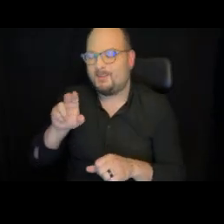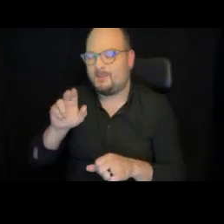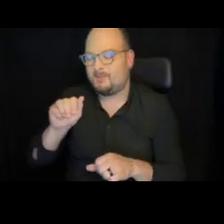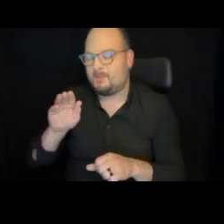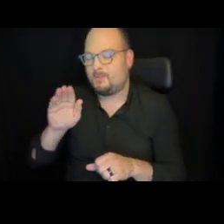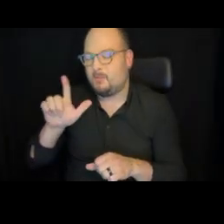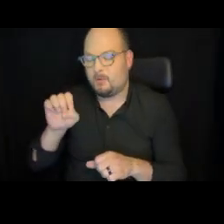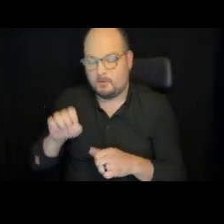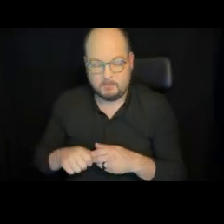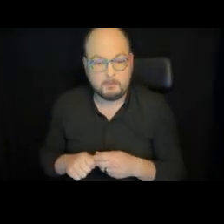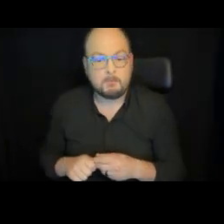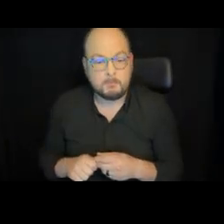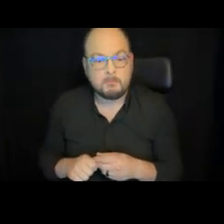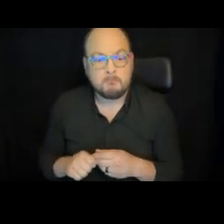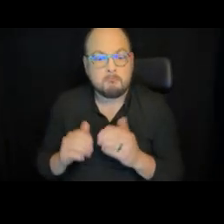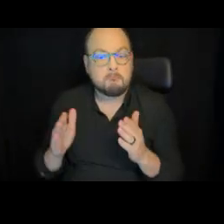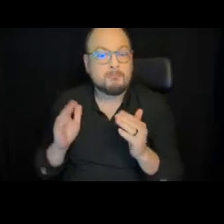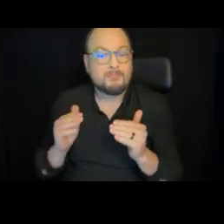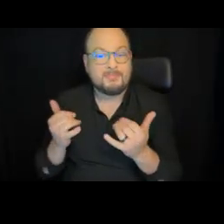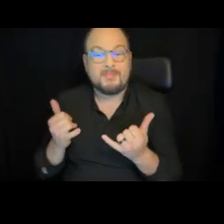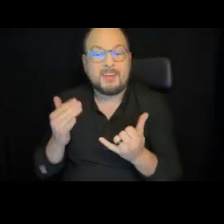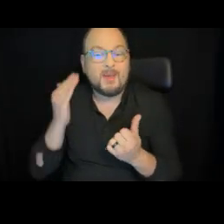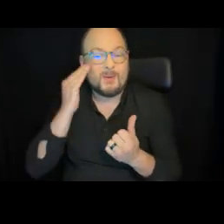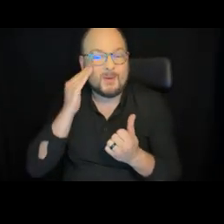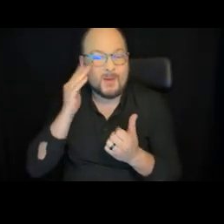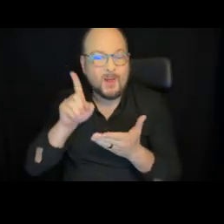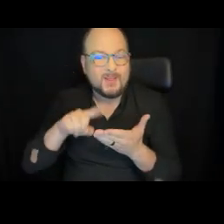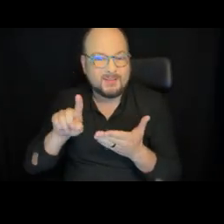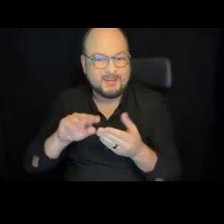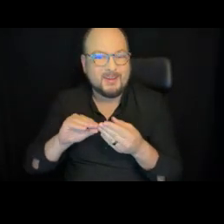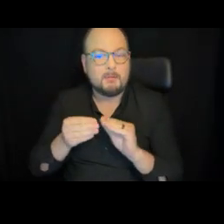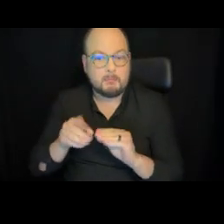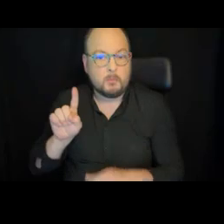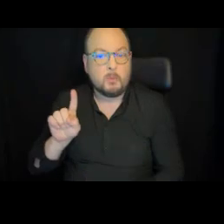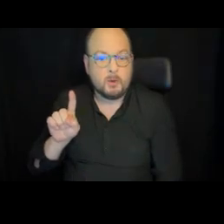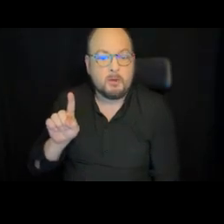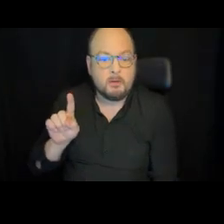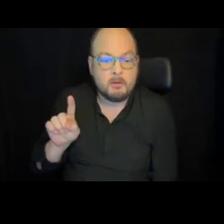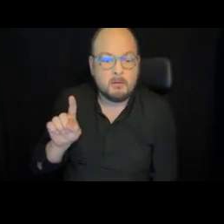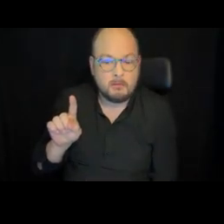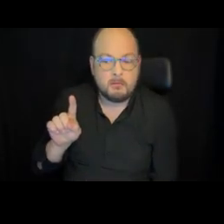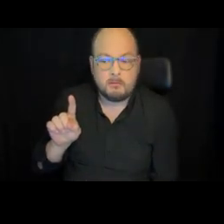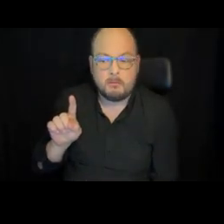to Knowledge Check 1. And I'm going to this poll